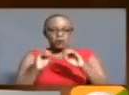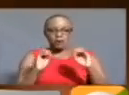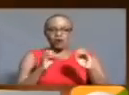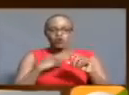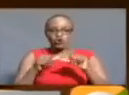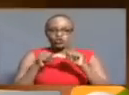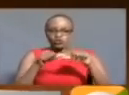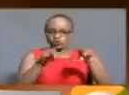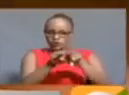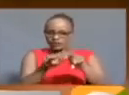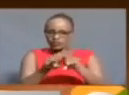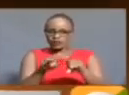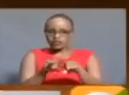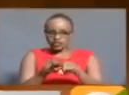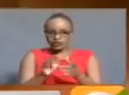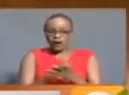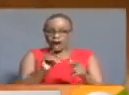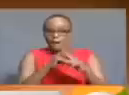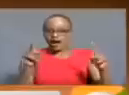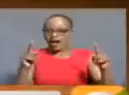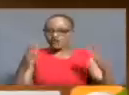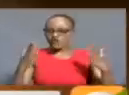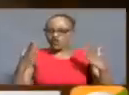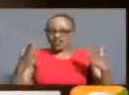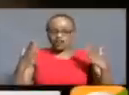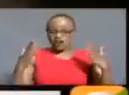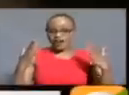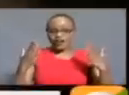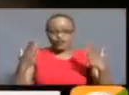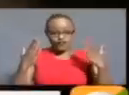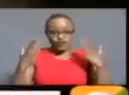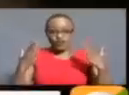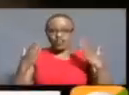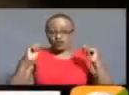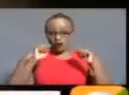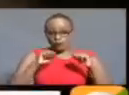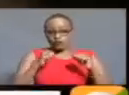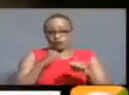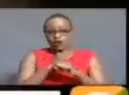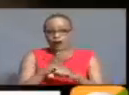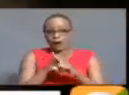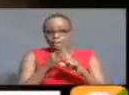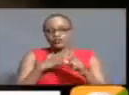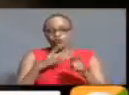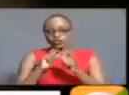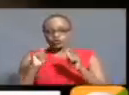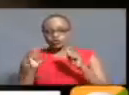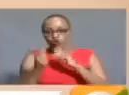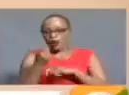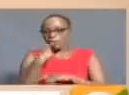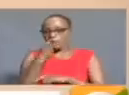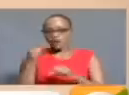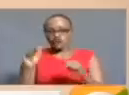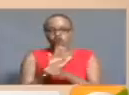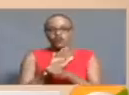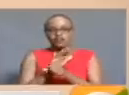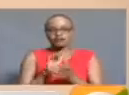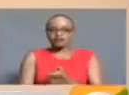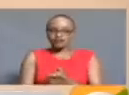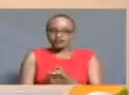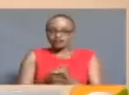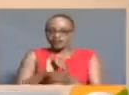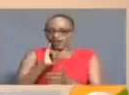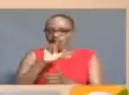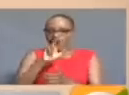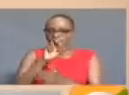want to continue doing it, but forever, for as long as I can. However, I will transition to pills fully. Irene pia ana